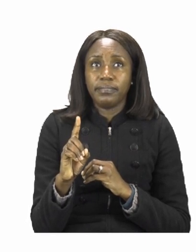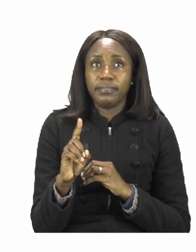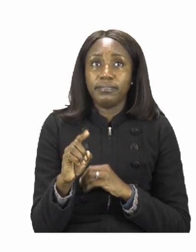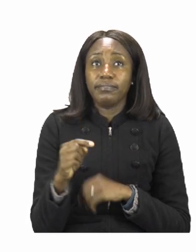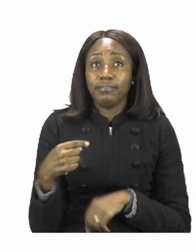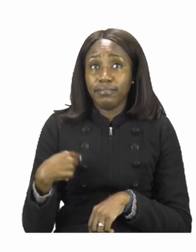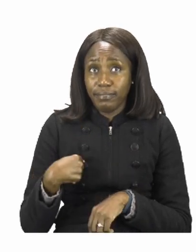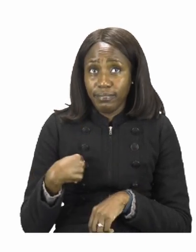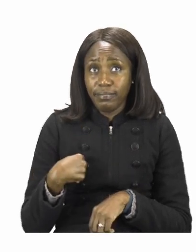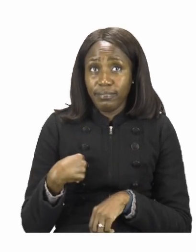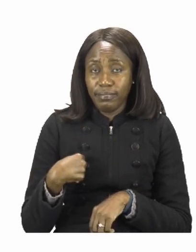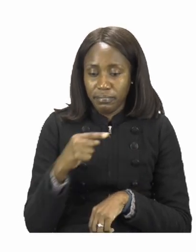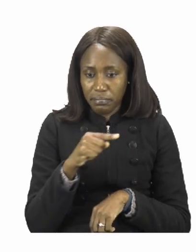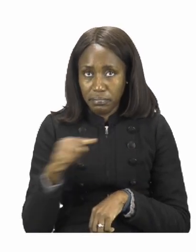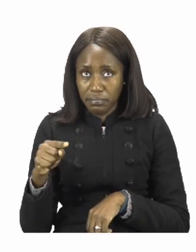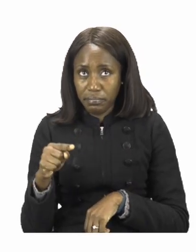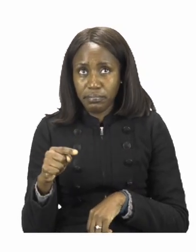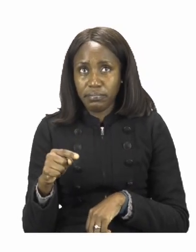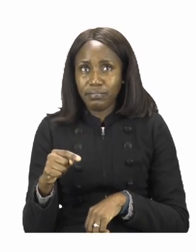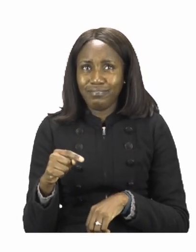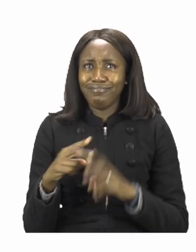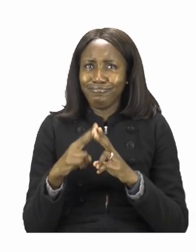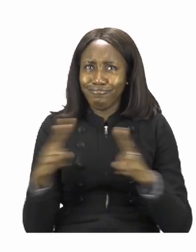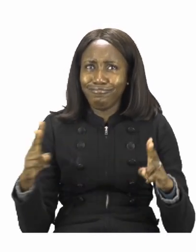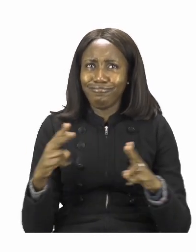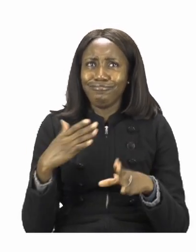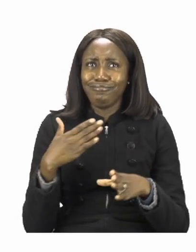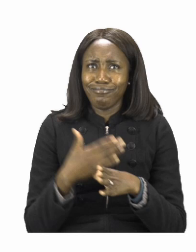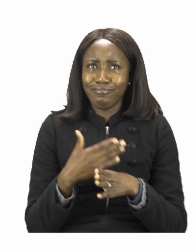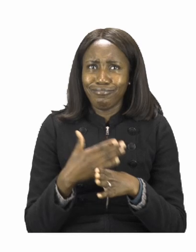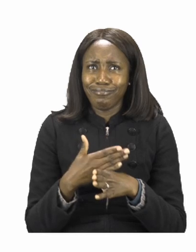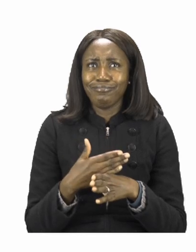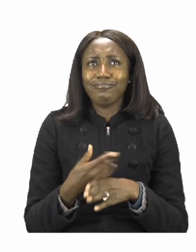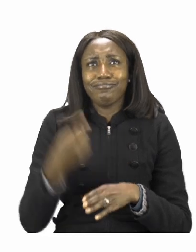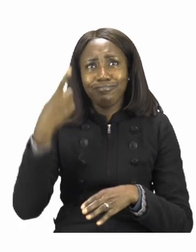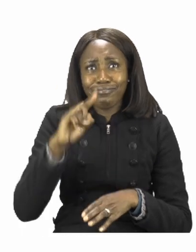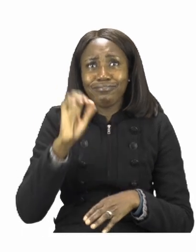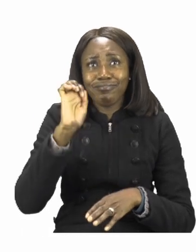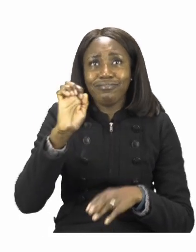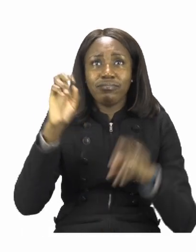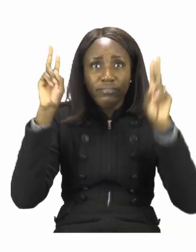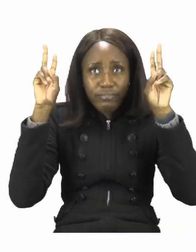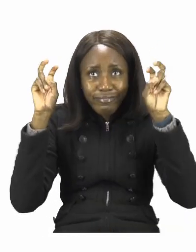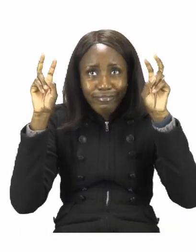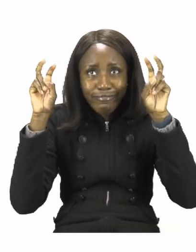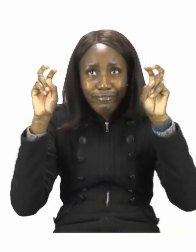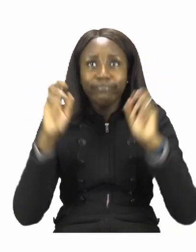he dash very hard for his examination.